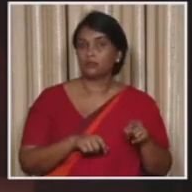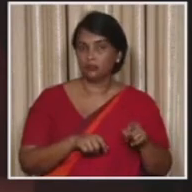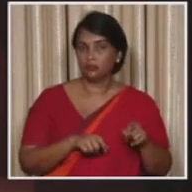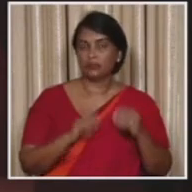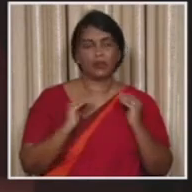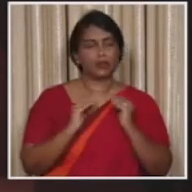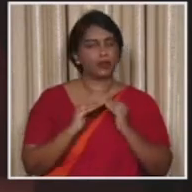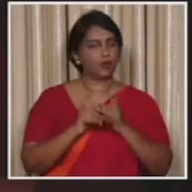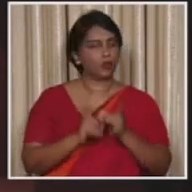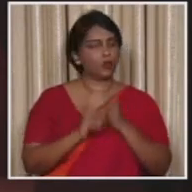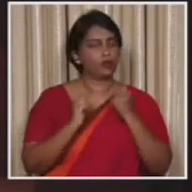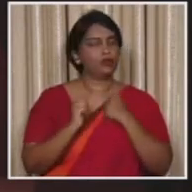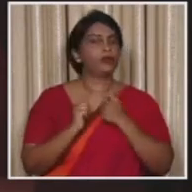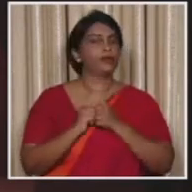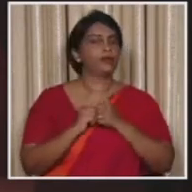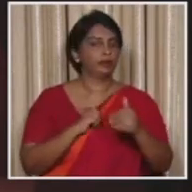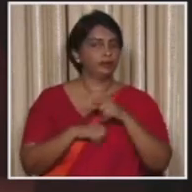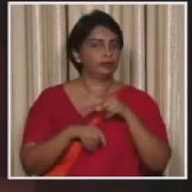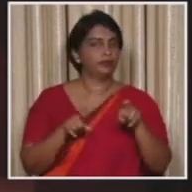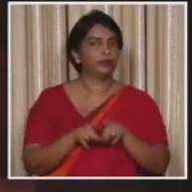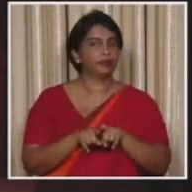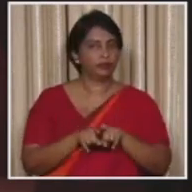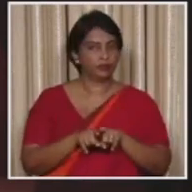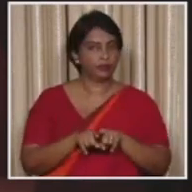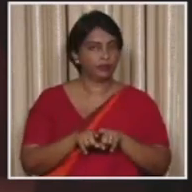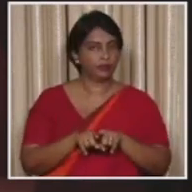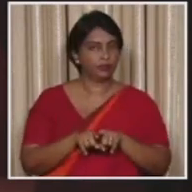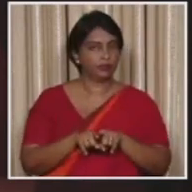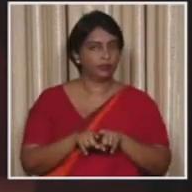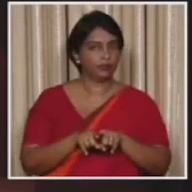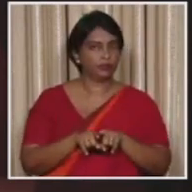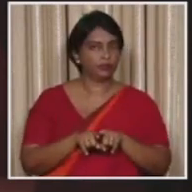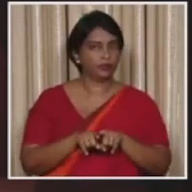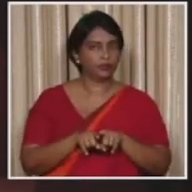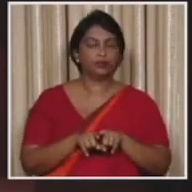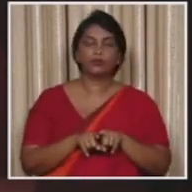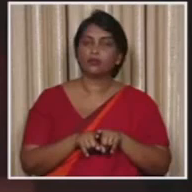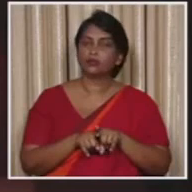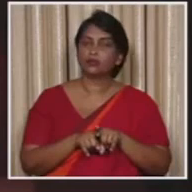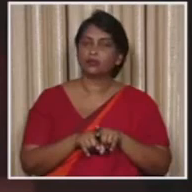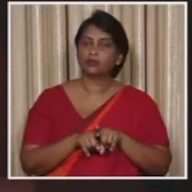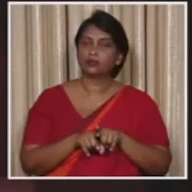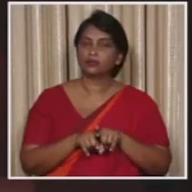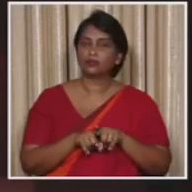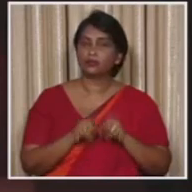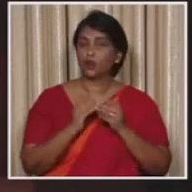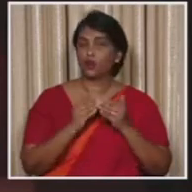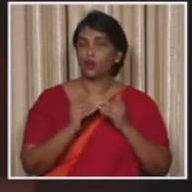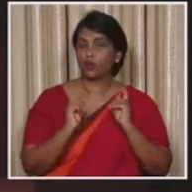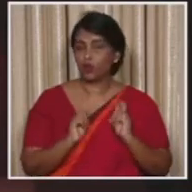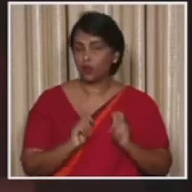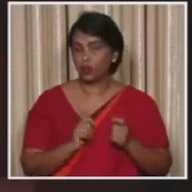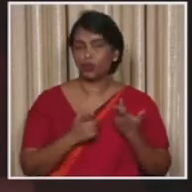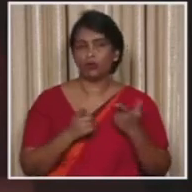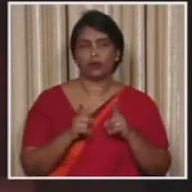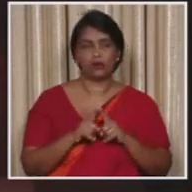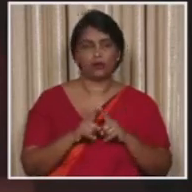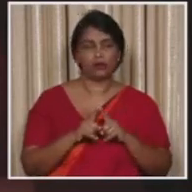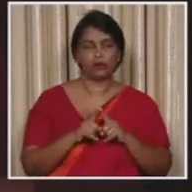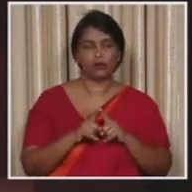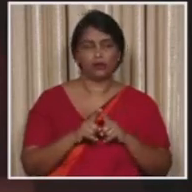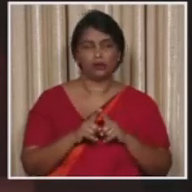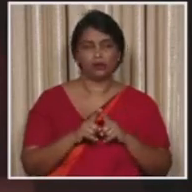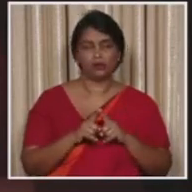approach, irrespective of ethnicity, religion, caste, creed, and economic and social groupings.